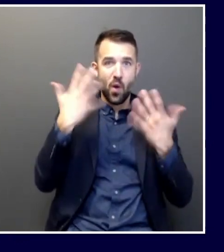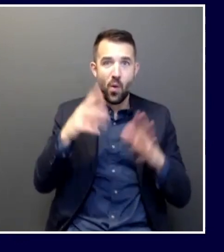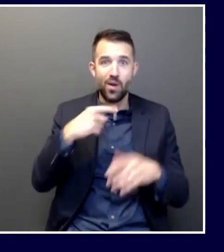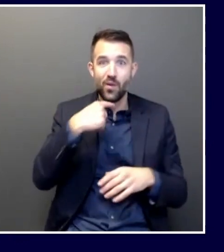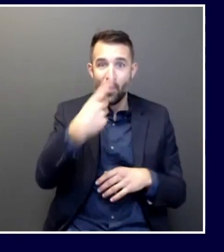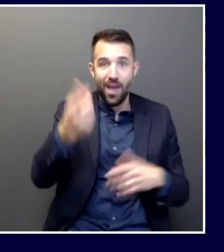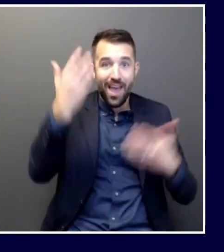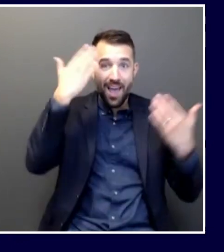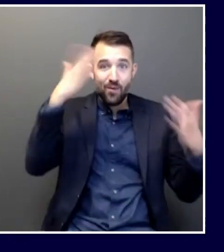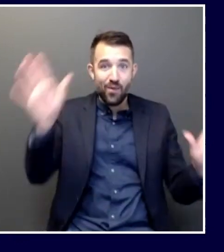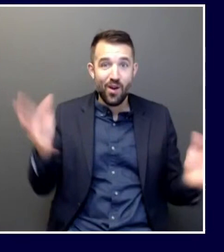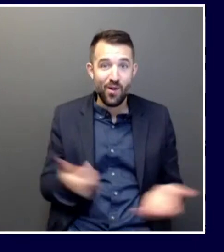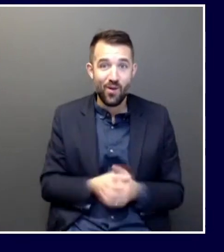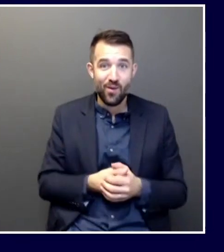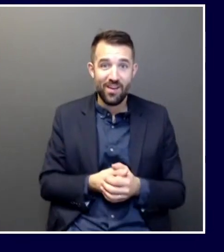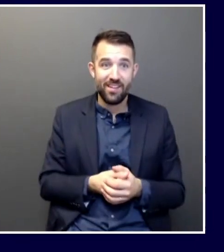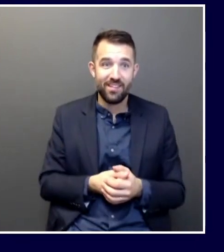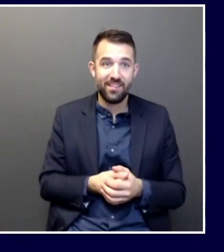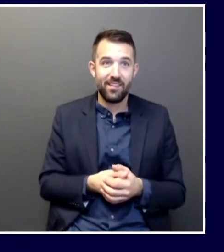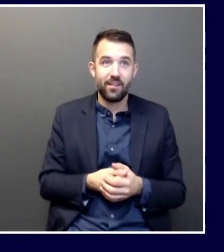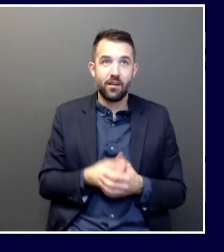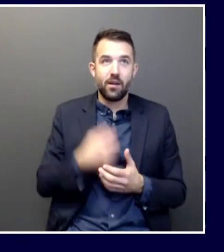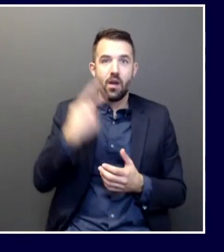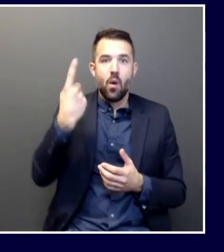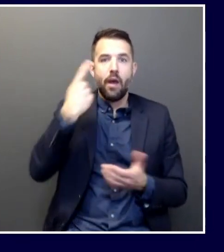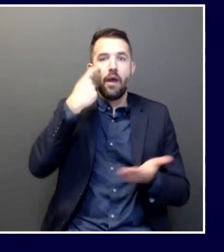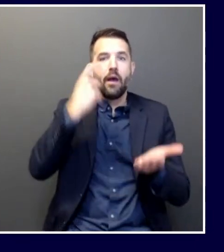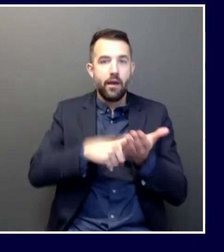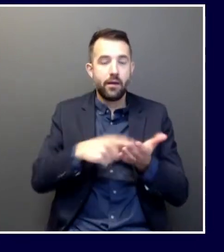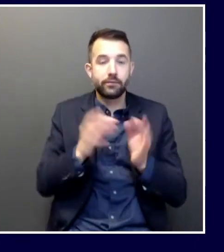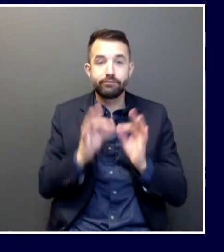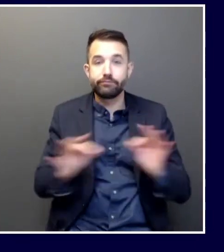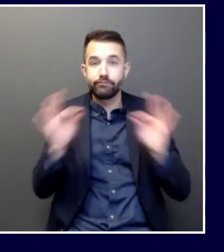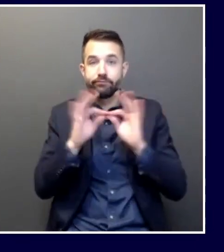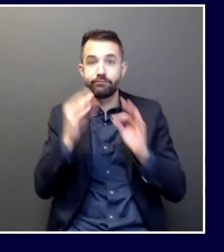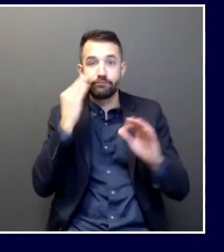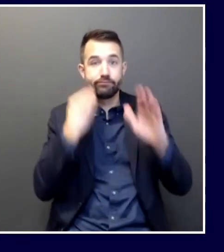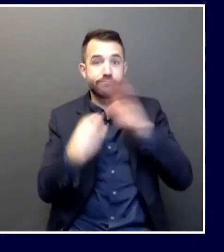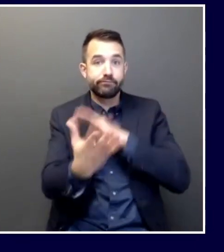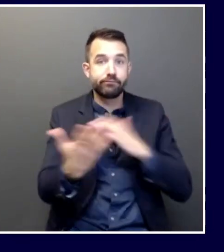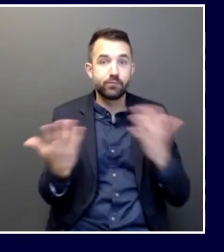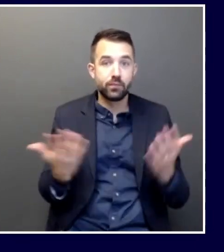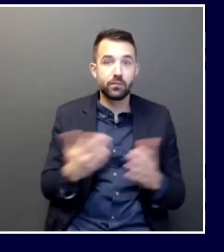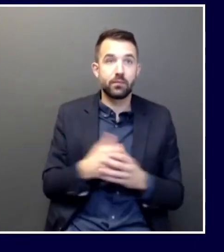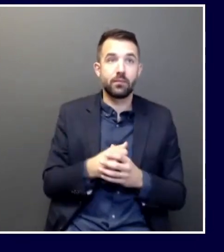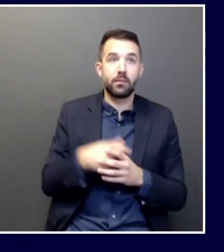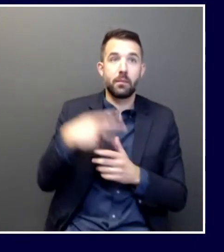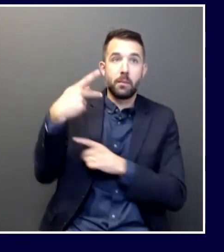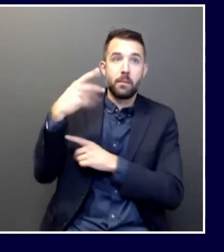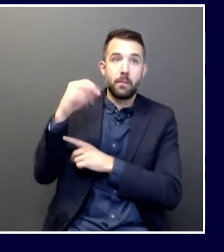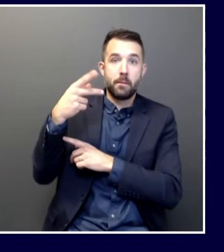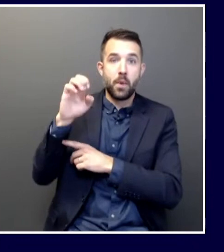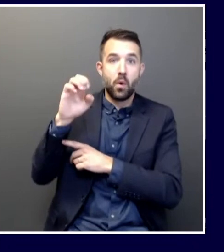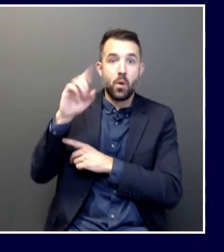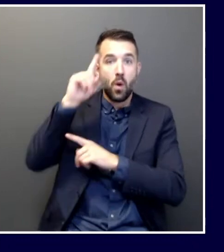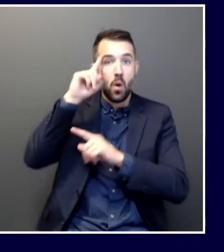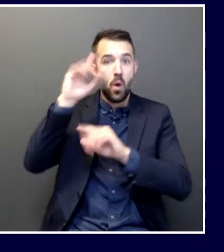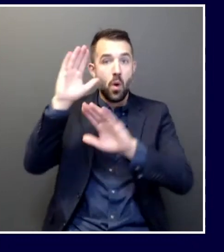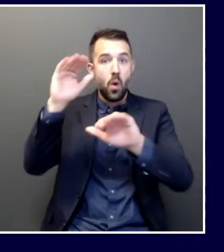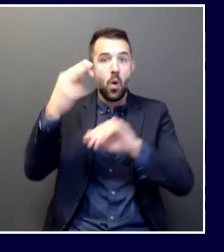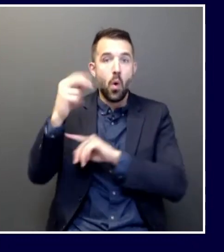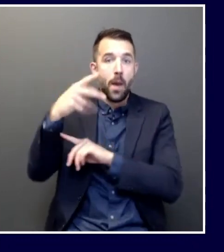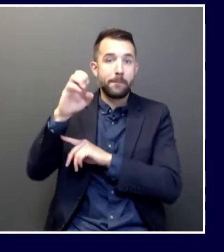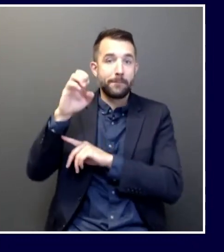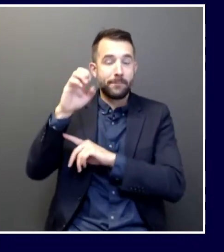observation though that I think is important. It does prove there's hope. You know, we oftentimes got the question about why are our numbers not ticking up?